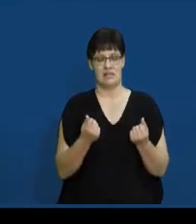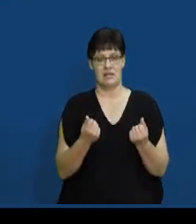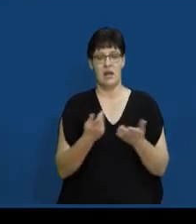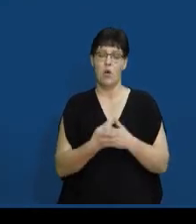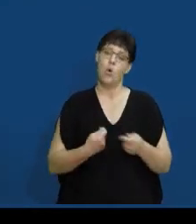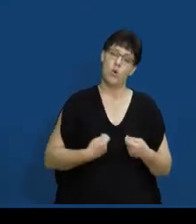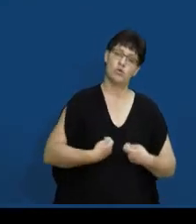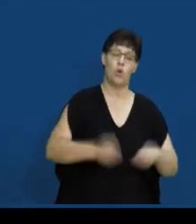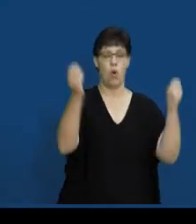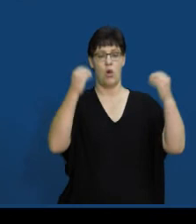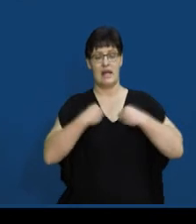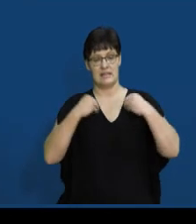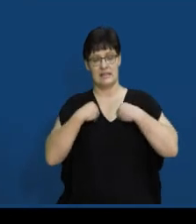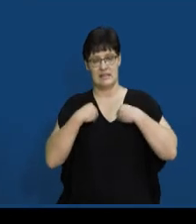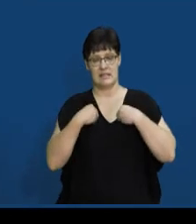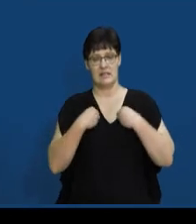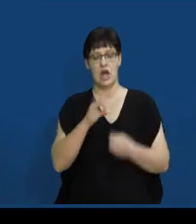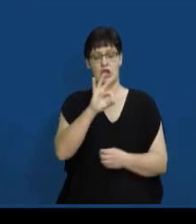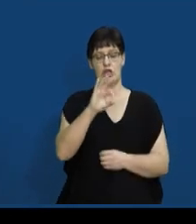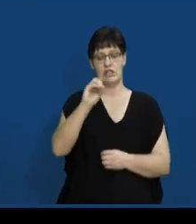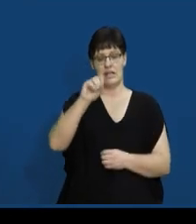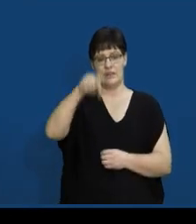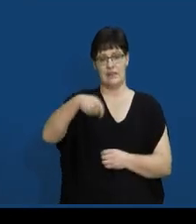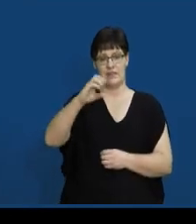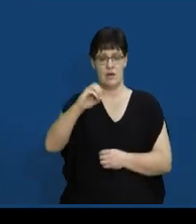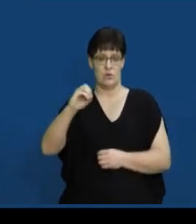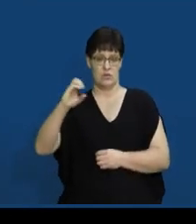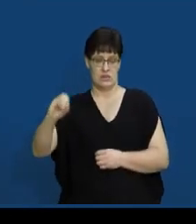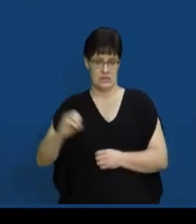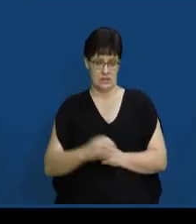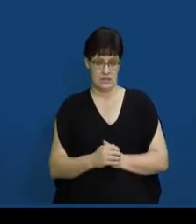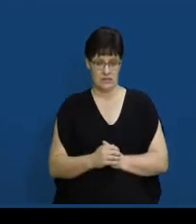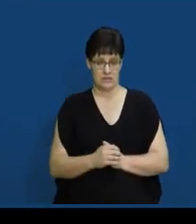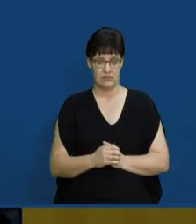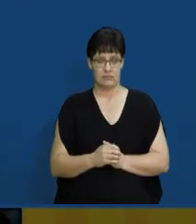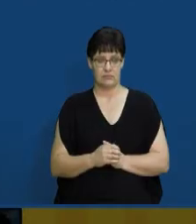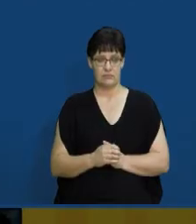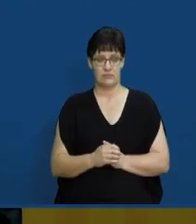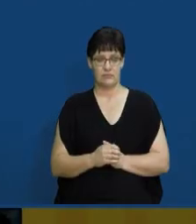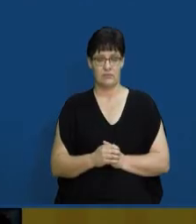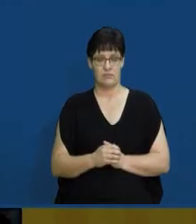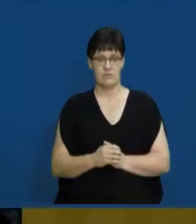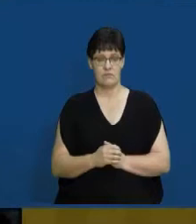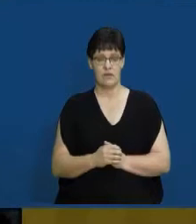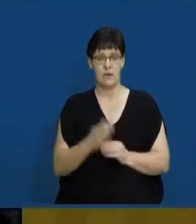the asset for 30,000. Okay? Now, before we go into